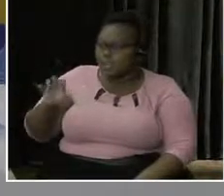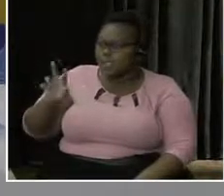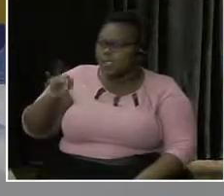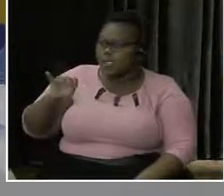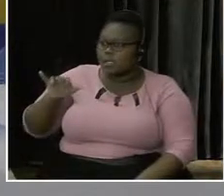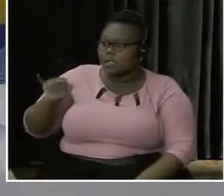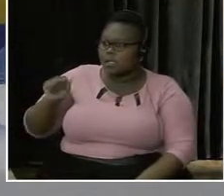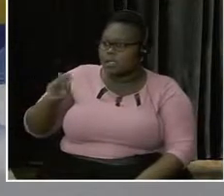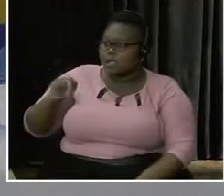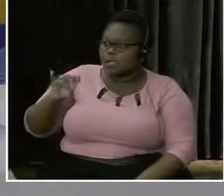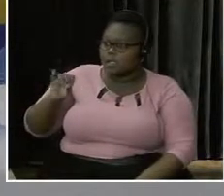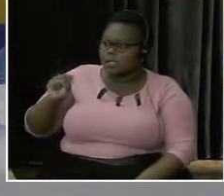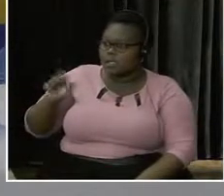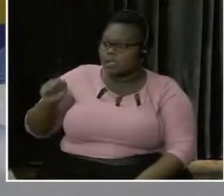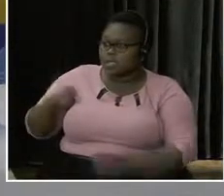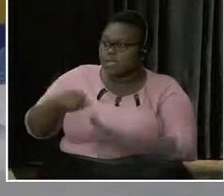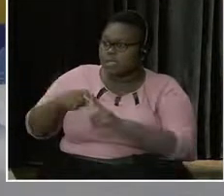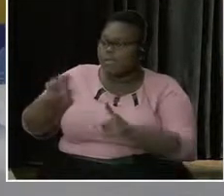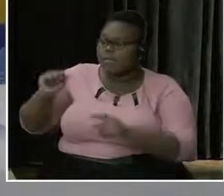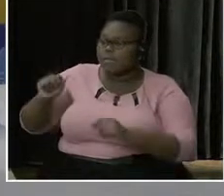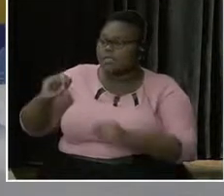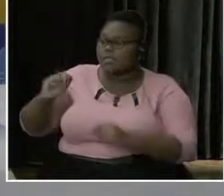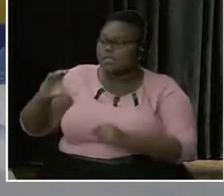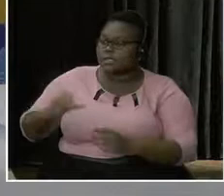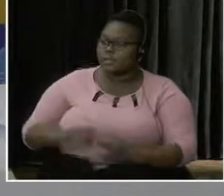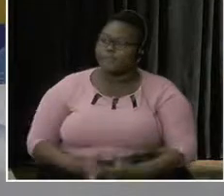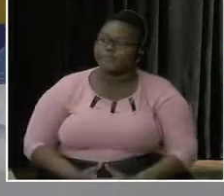Nyelinyanisa from the ANC.